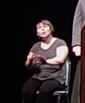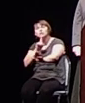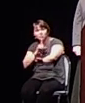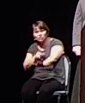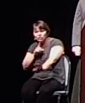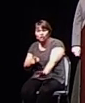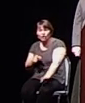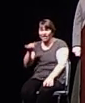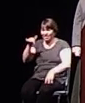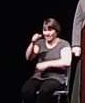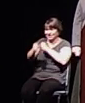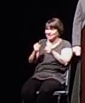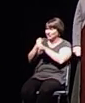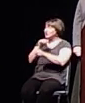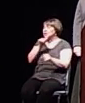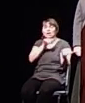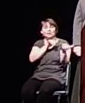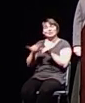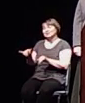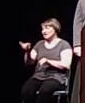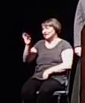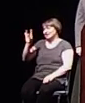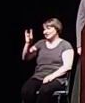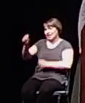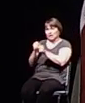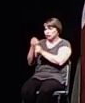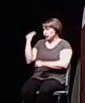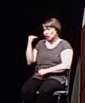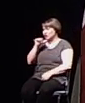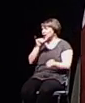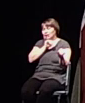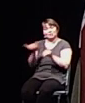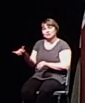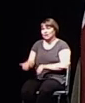don't believe that this year is going to be like that time 7 or 8 years ago.